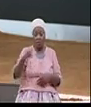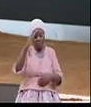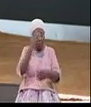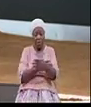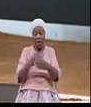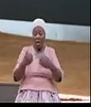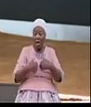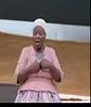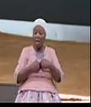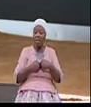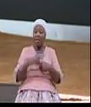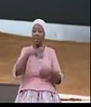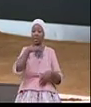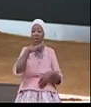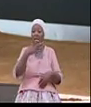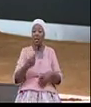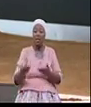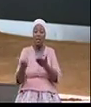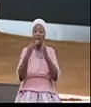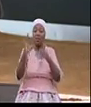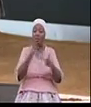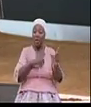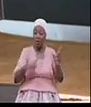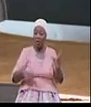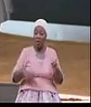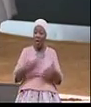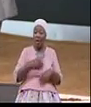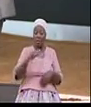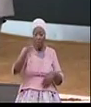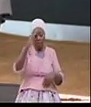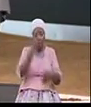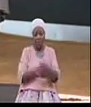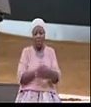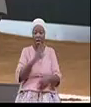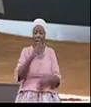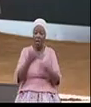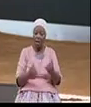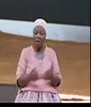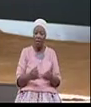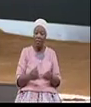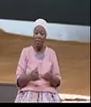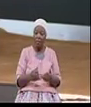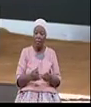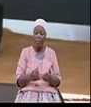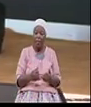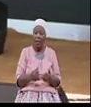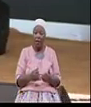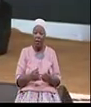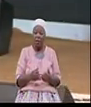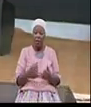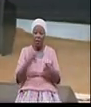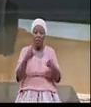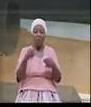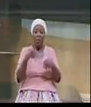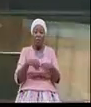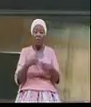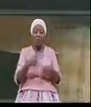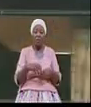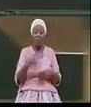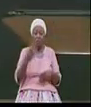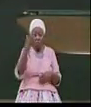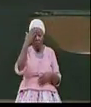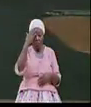sacrifice of the Lord, and your sons are actually now, we hear of those who commit adultery in the